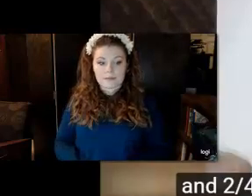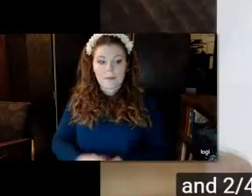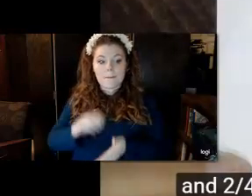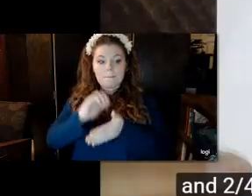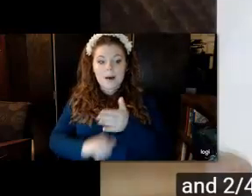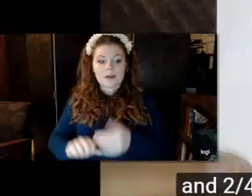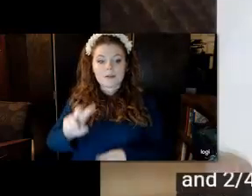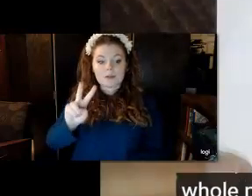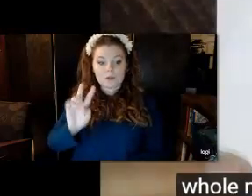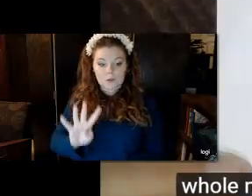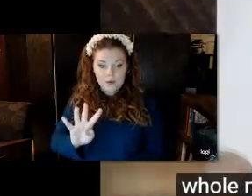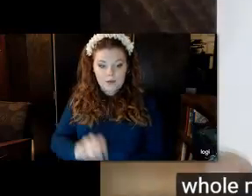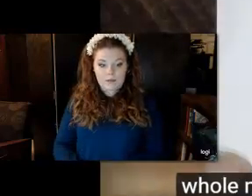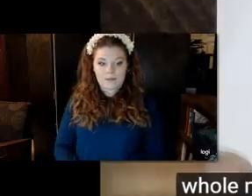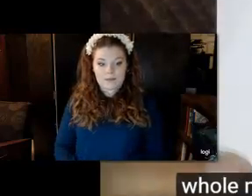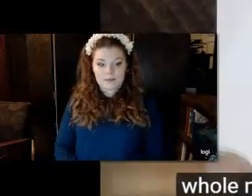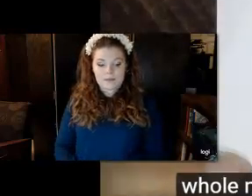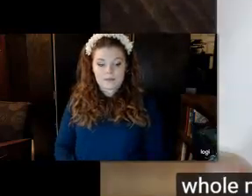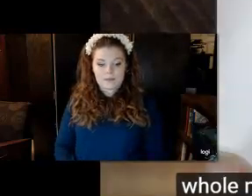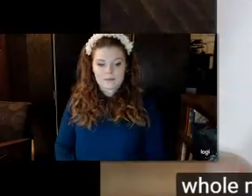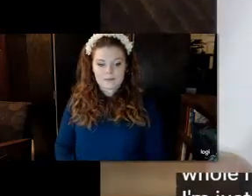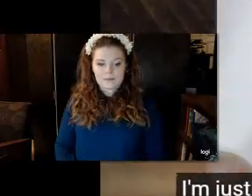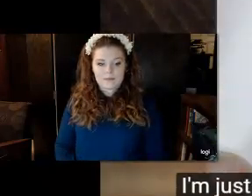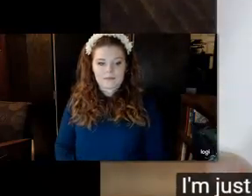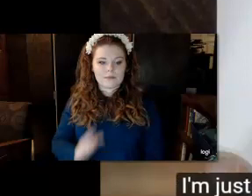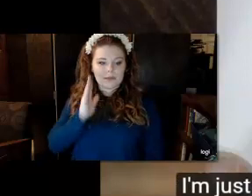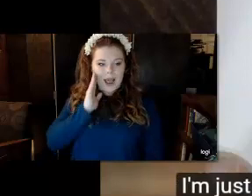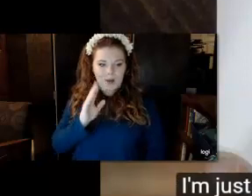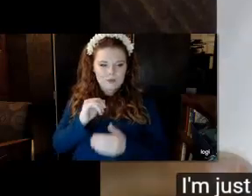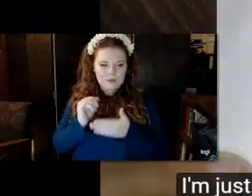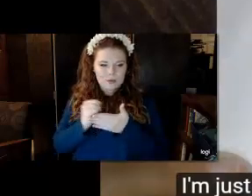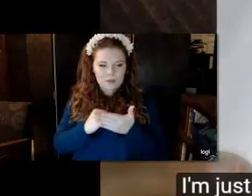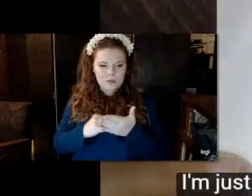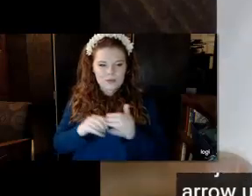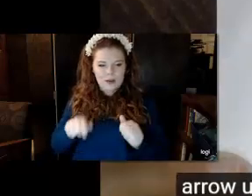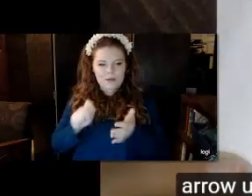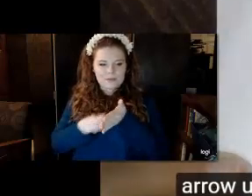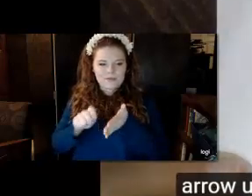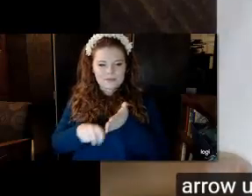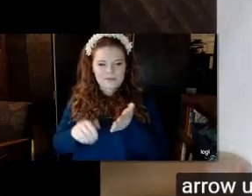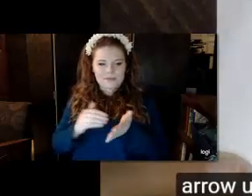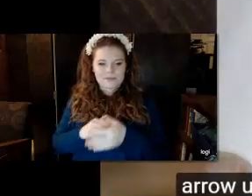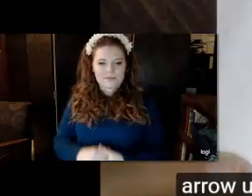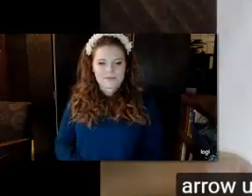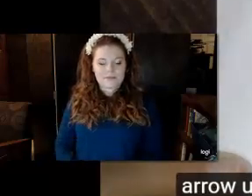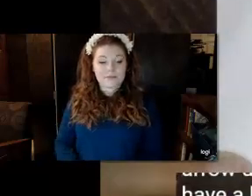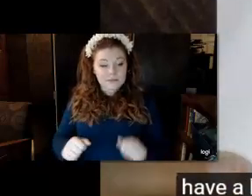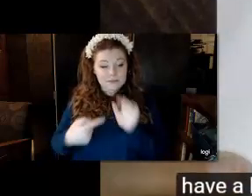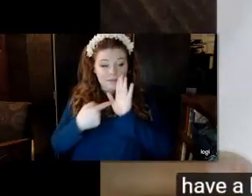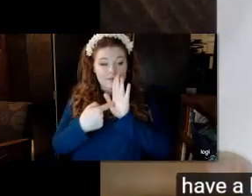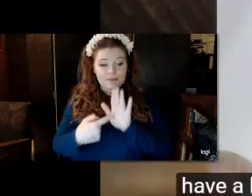minus 2/4. I'm just going to kind of draw my arrow up here so I can rewrite it and have a little bit more space to show